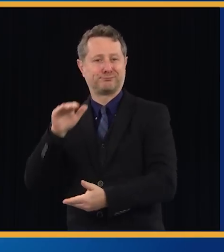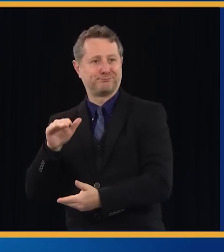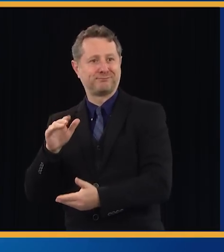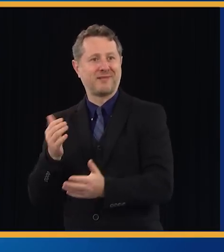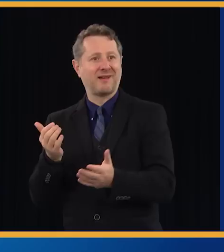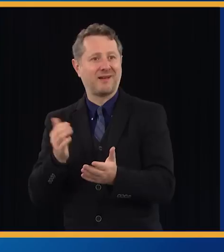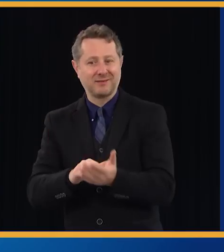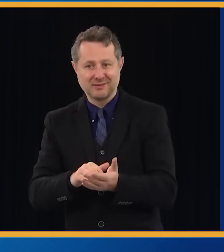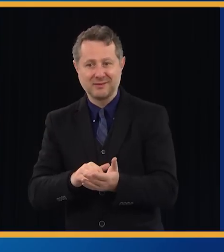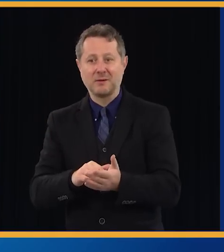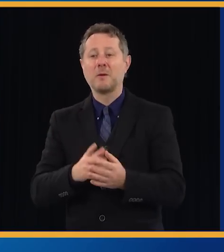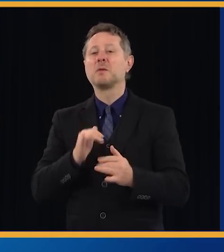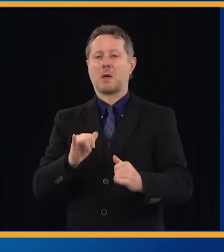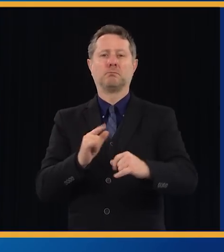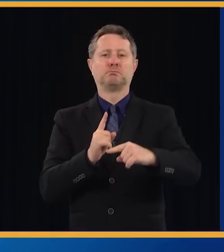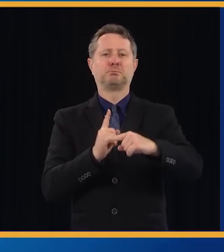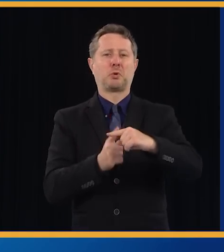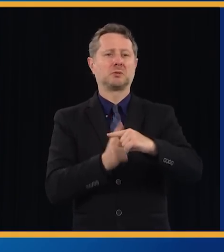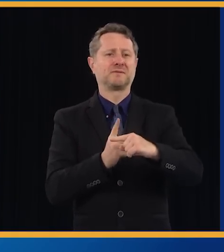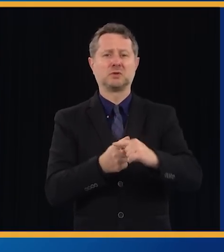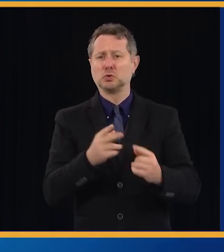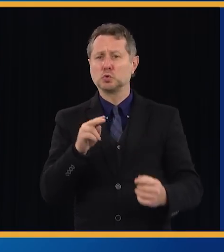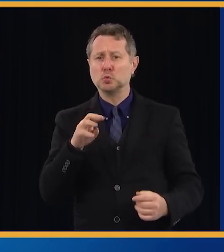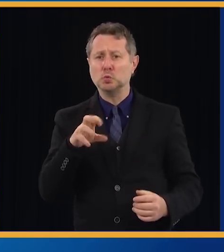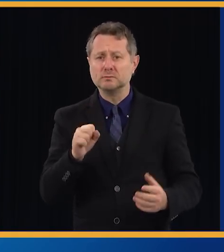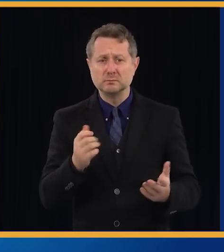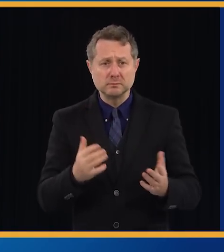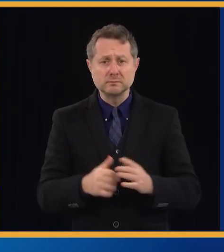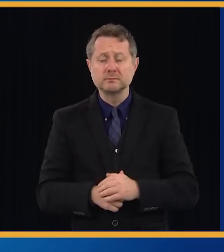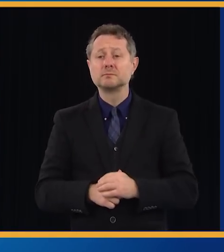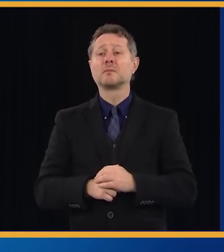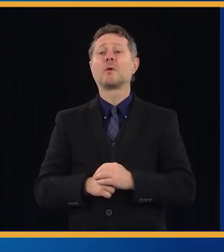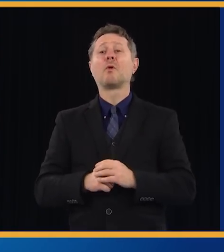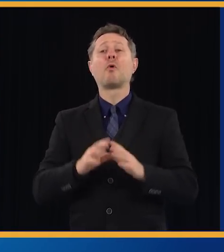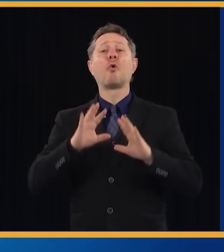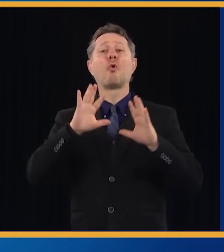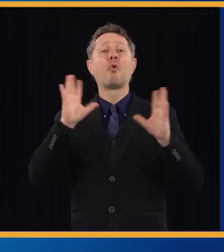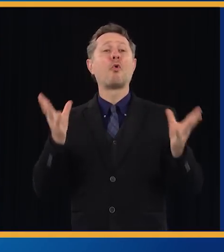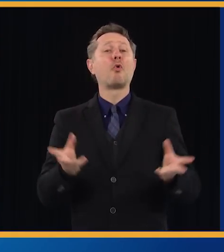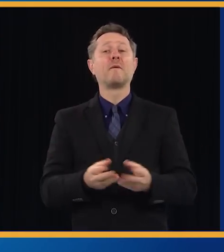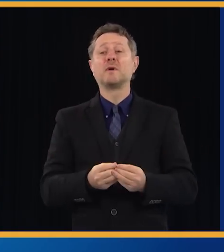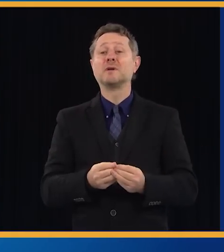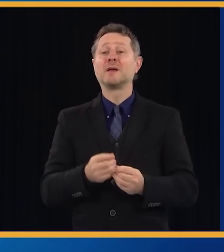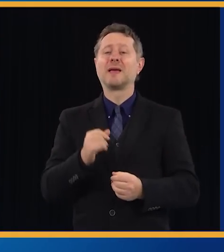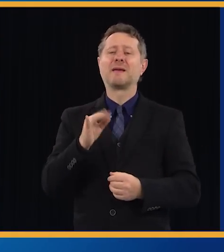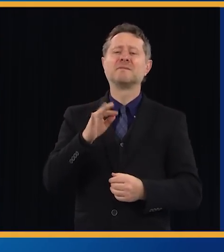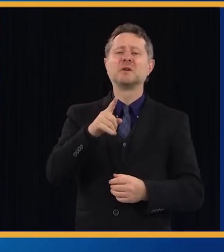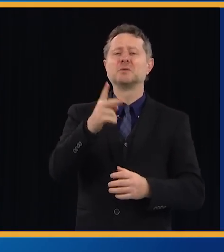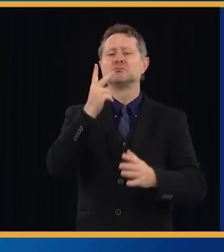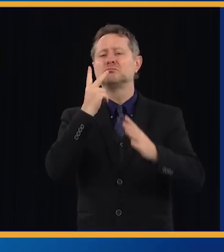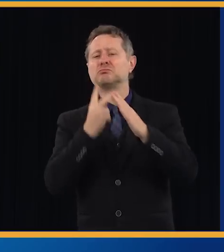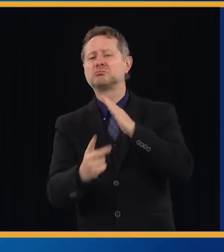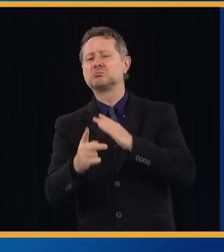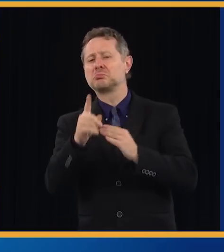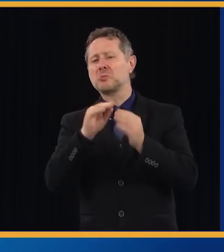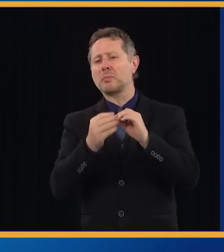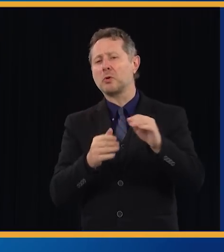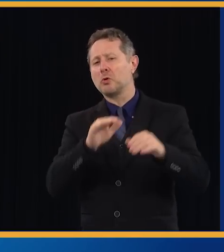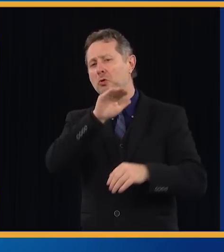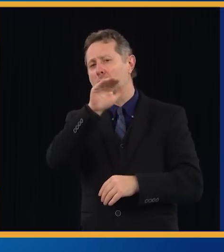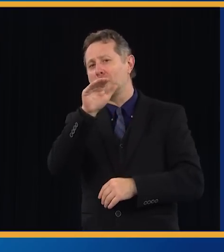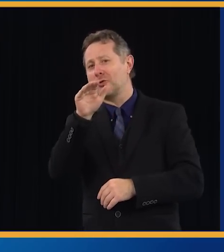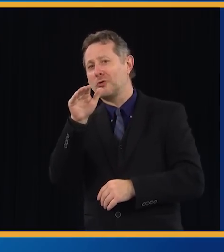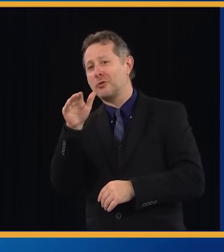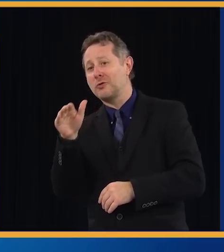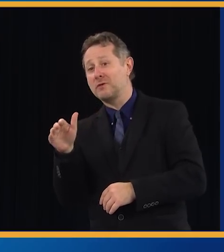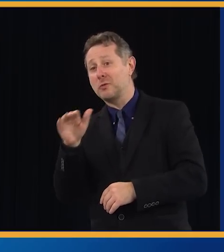news. The overall, if you project the curve, everybody's looking at curves nowadays.